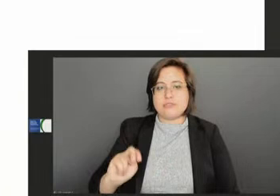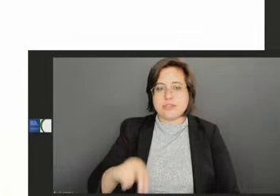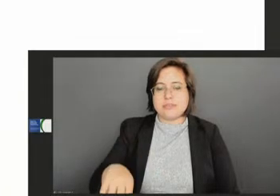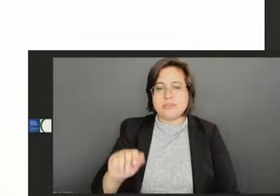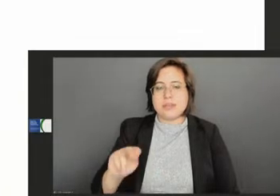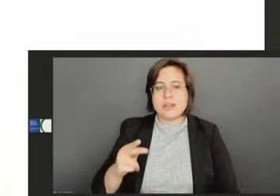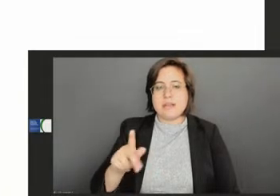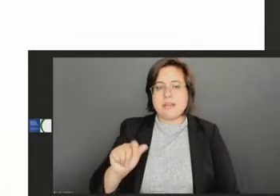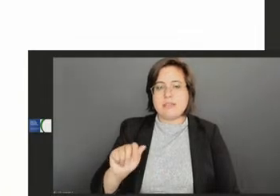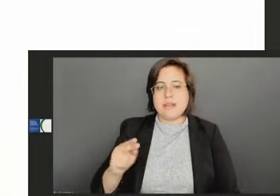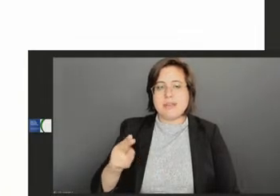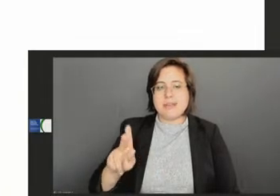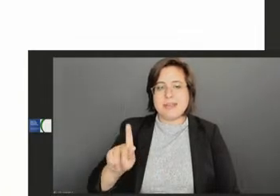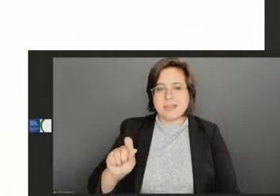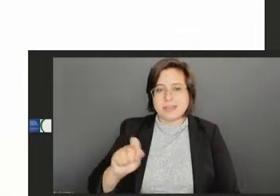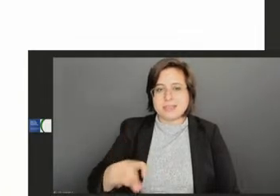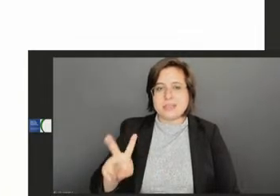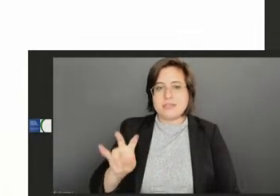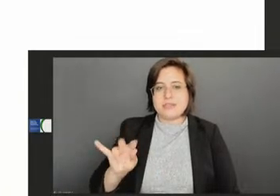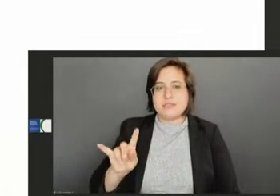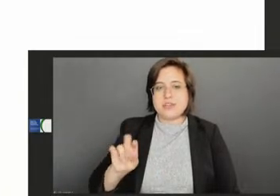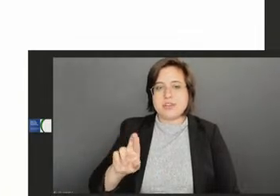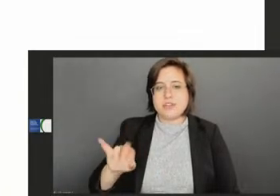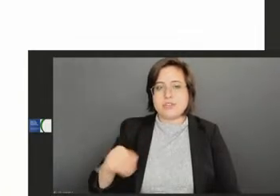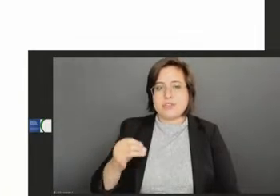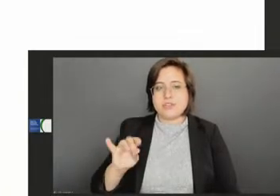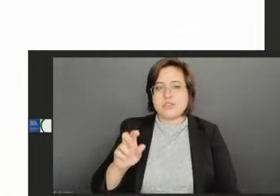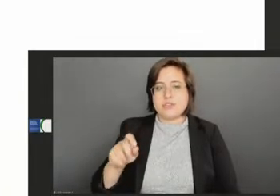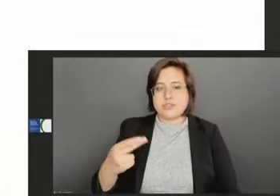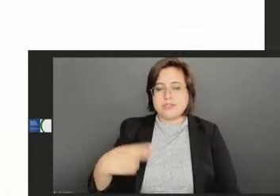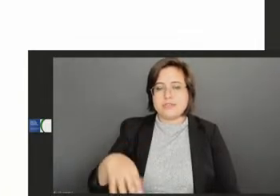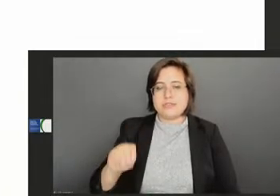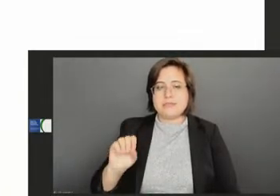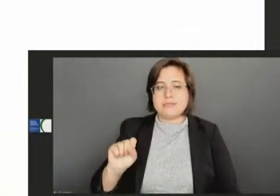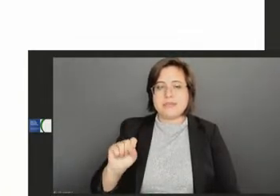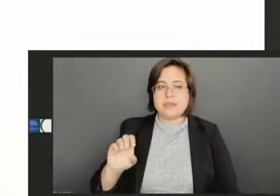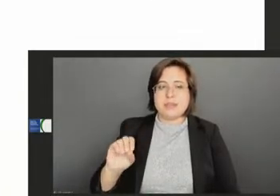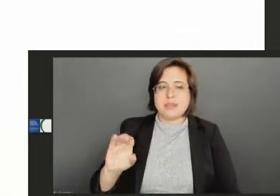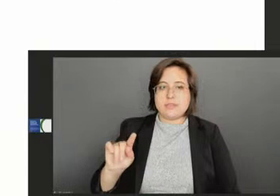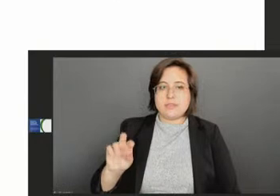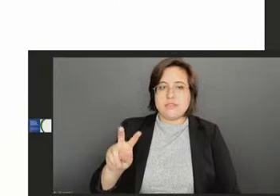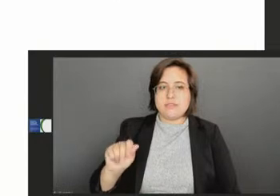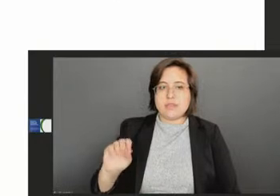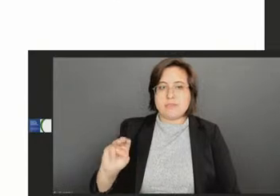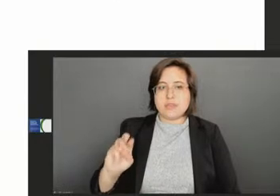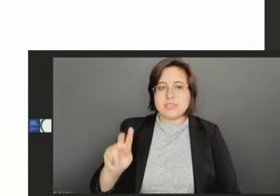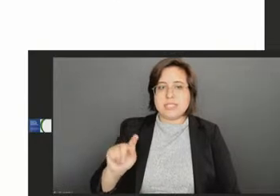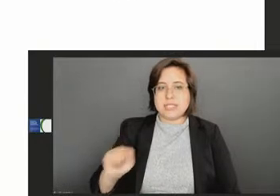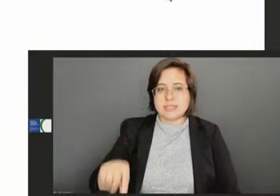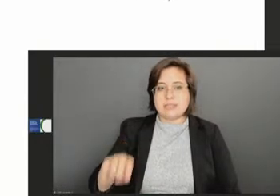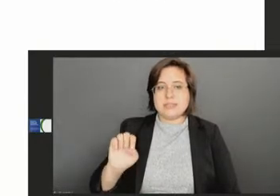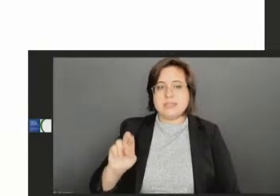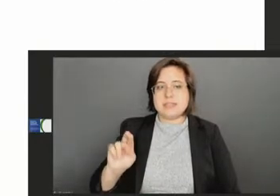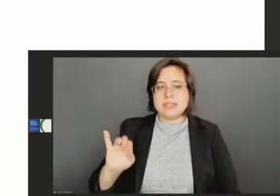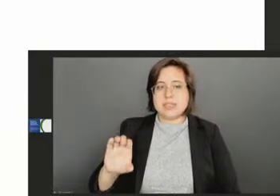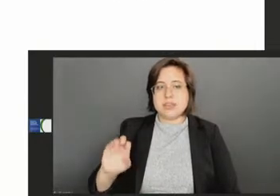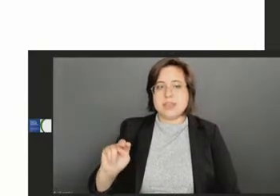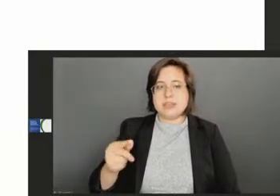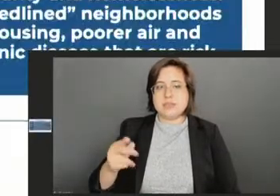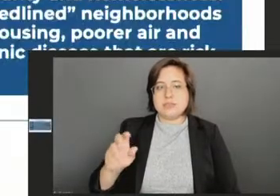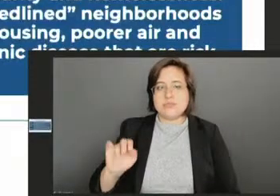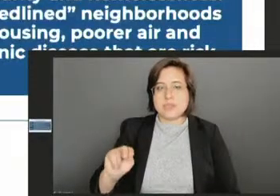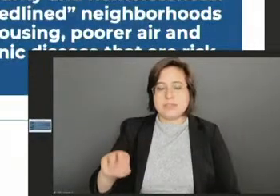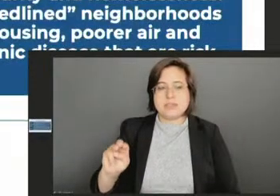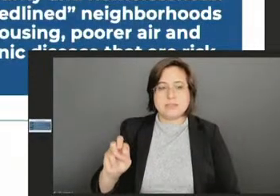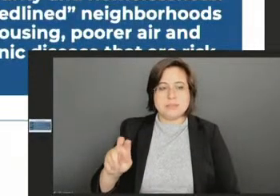Joseph, Octavio Martinez, Eric Noon, Mary Turner, and Bobby Watts. Can we go to the next